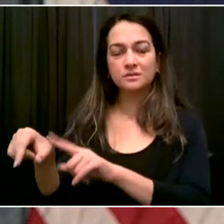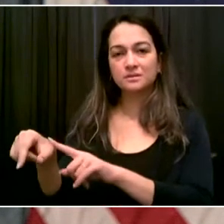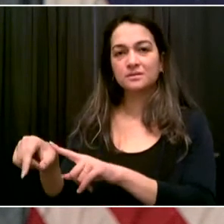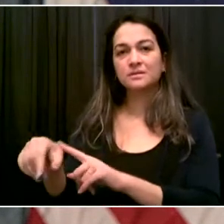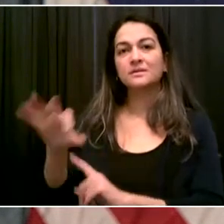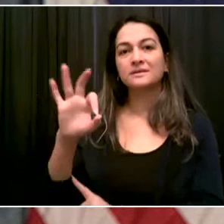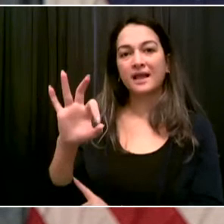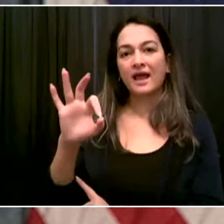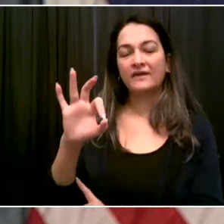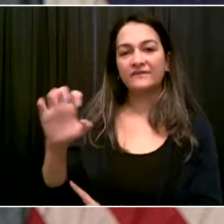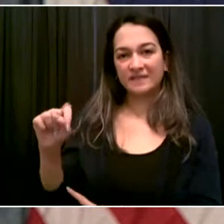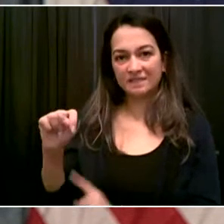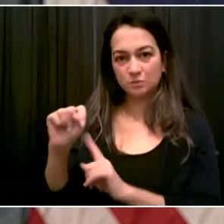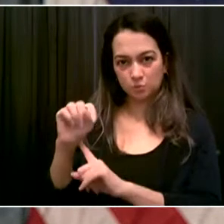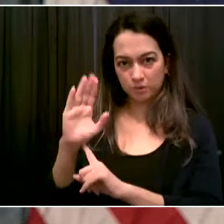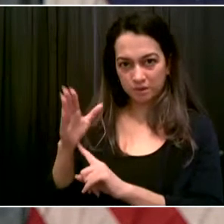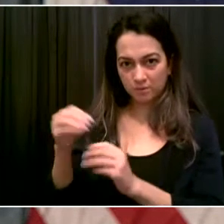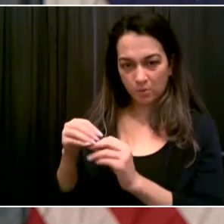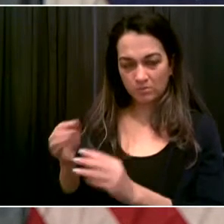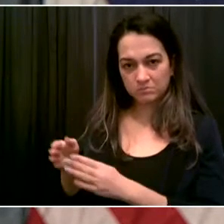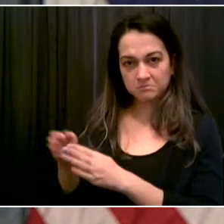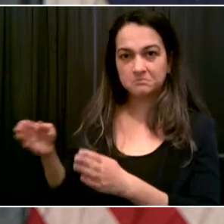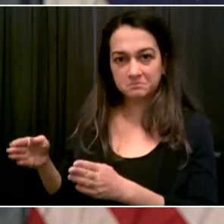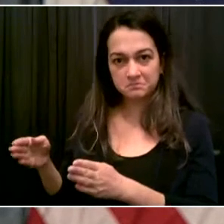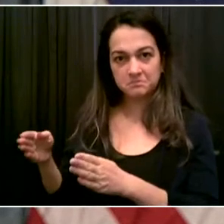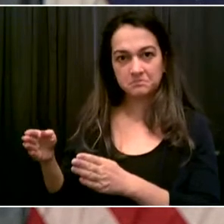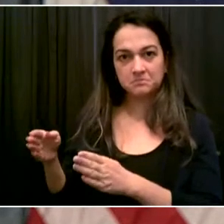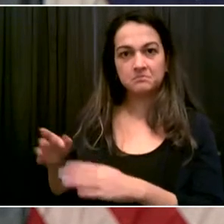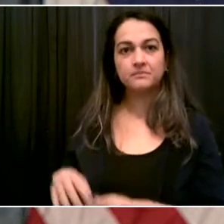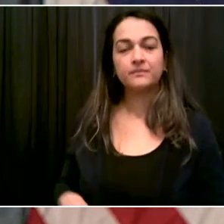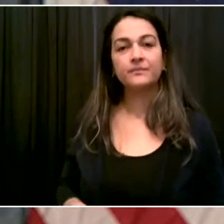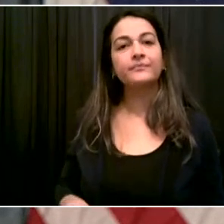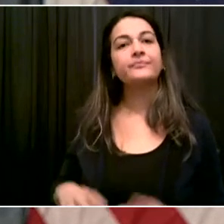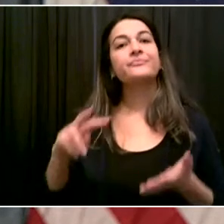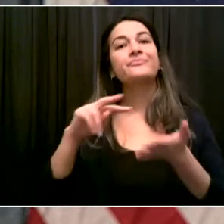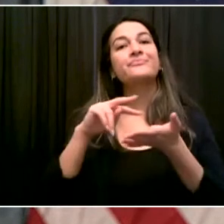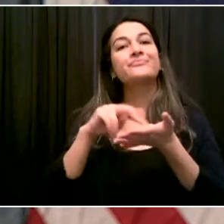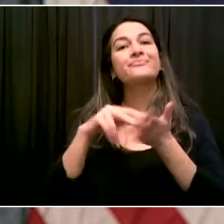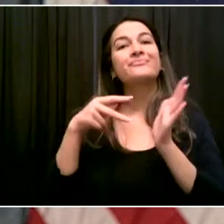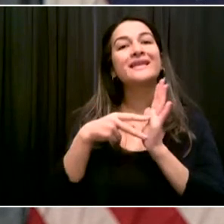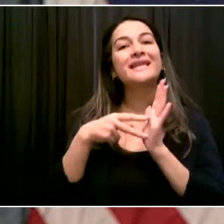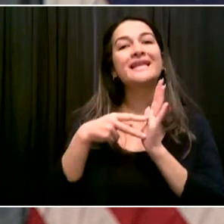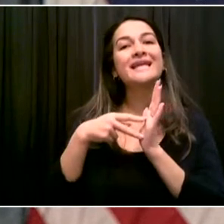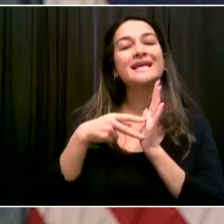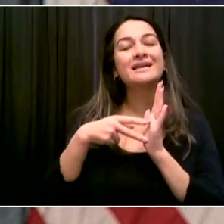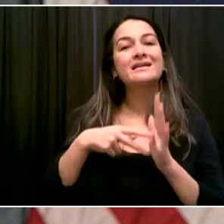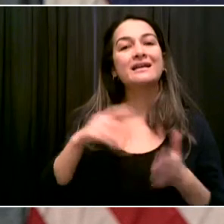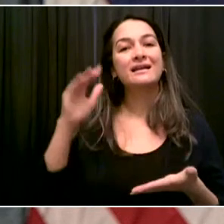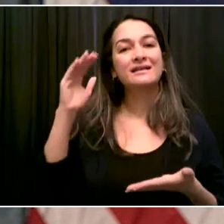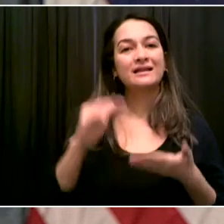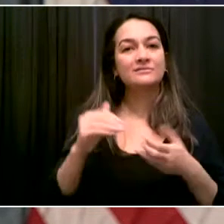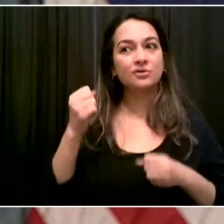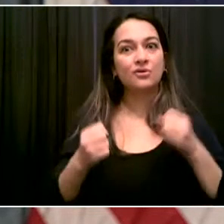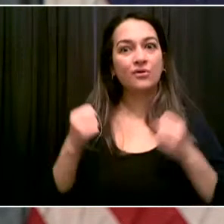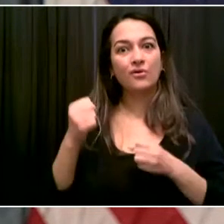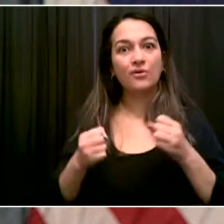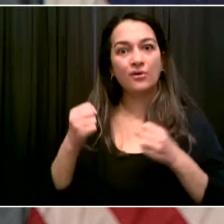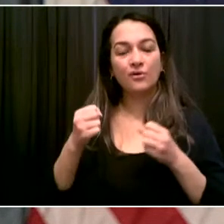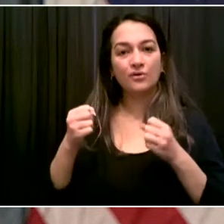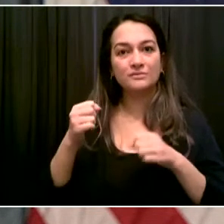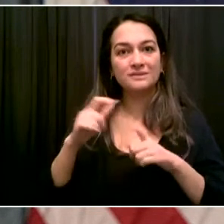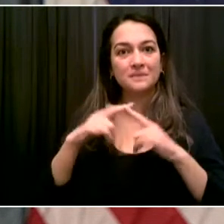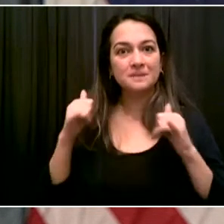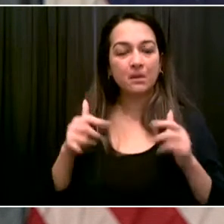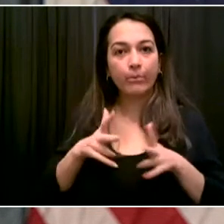on the structure, which is one of the ways we get the extra life and safety out of it. And it's also safer in general